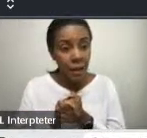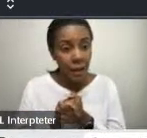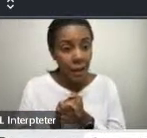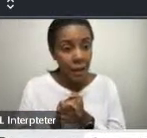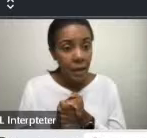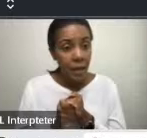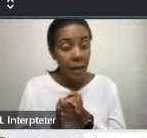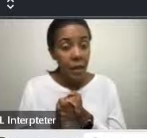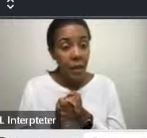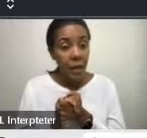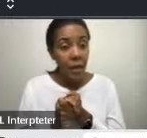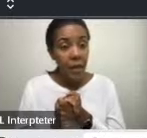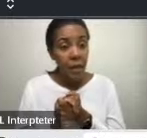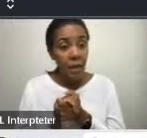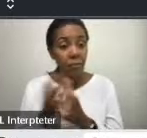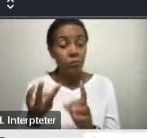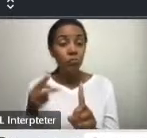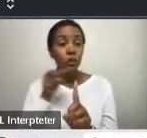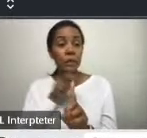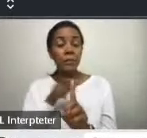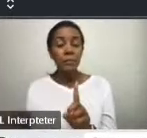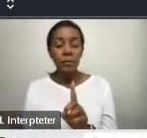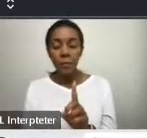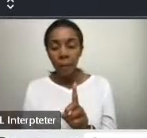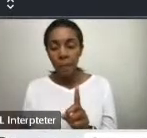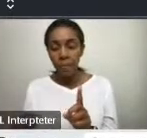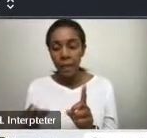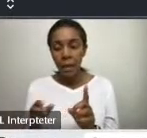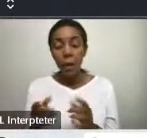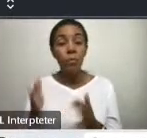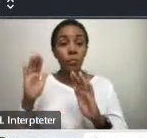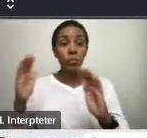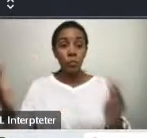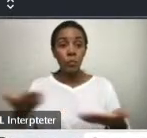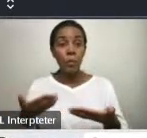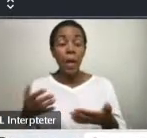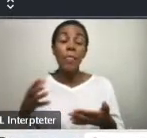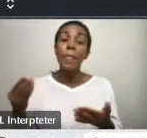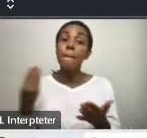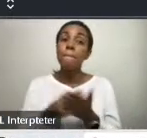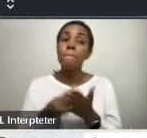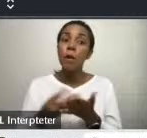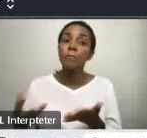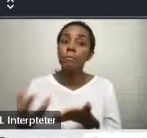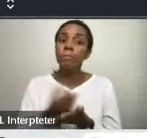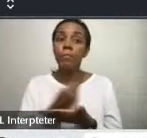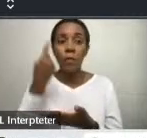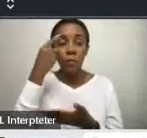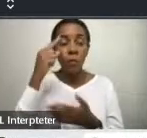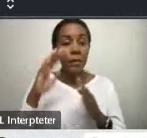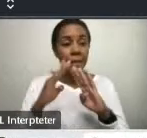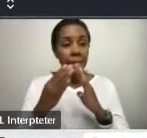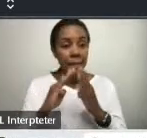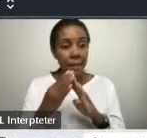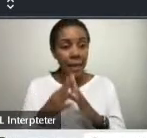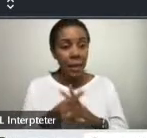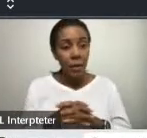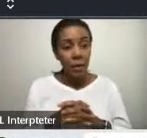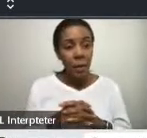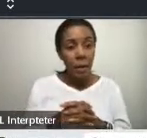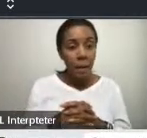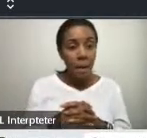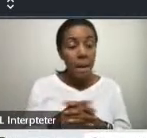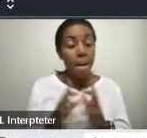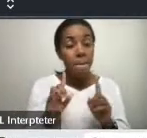perspective, it's the most brings in the most revenue from the city, but we also believe that it's the highest